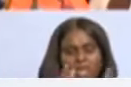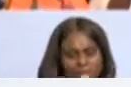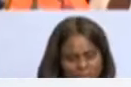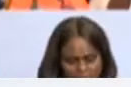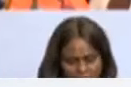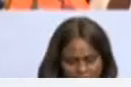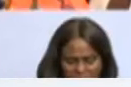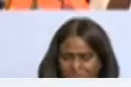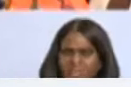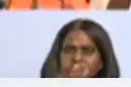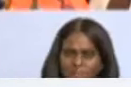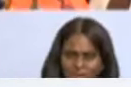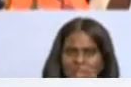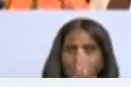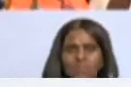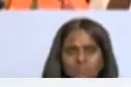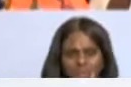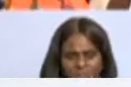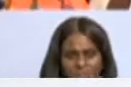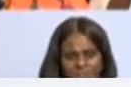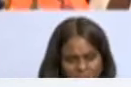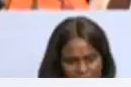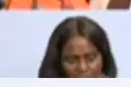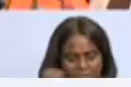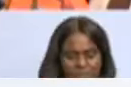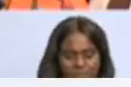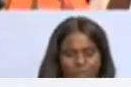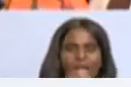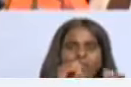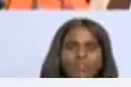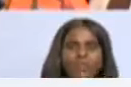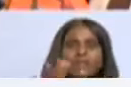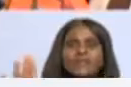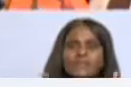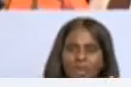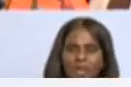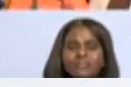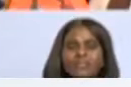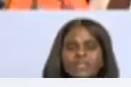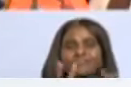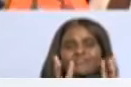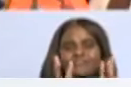space to place our economy back on track.